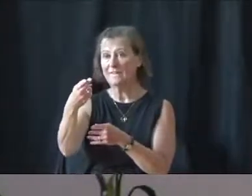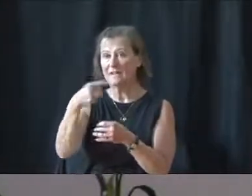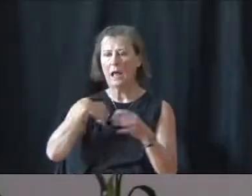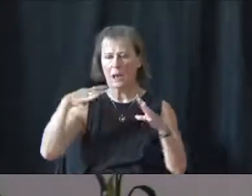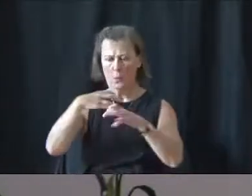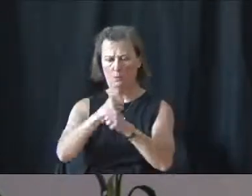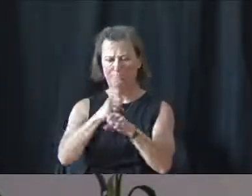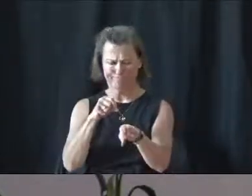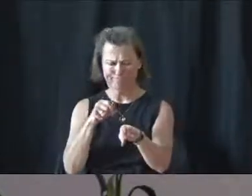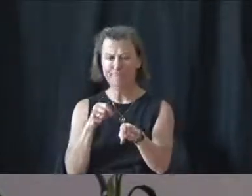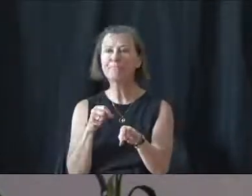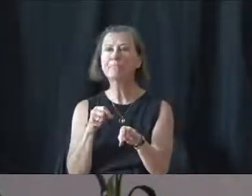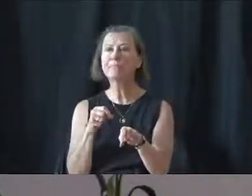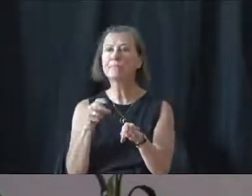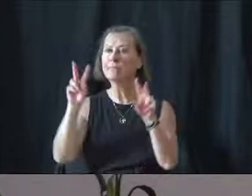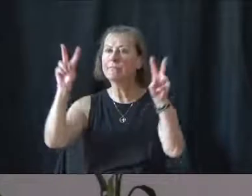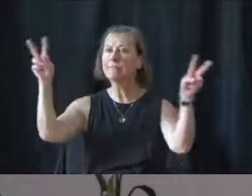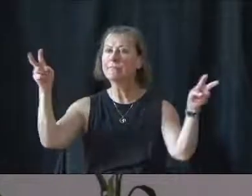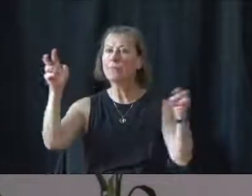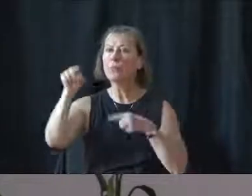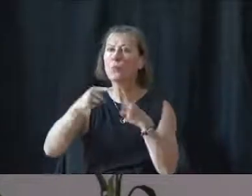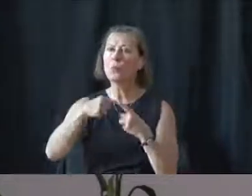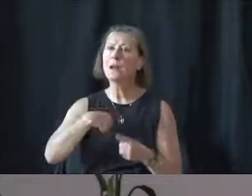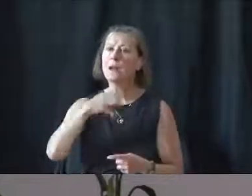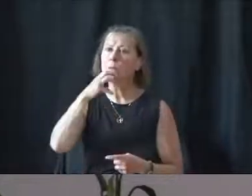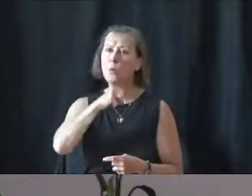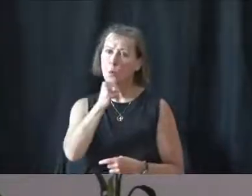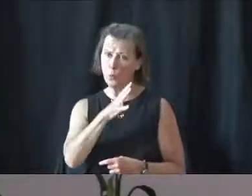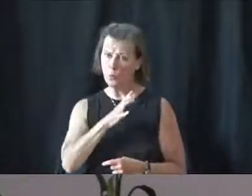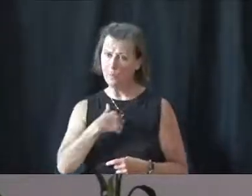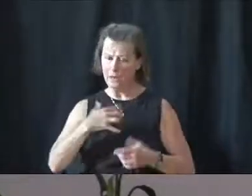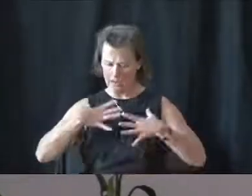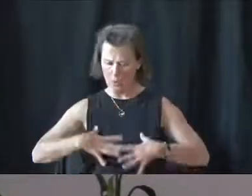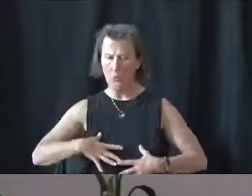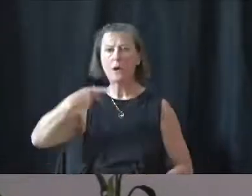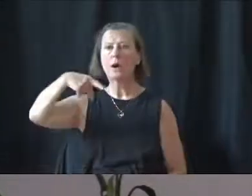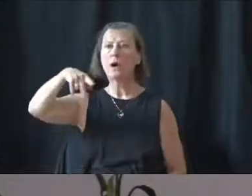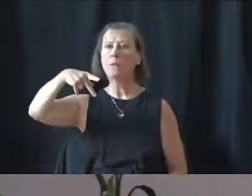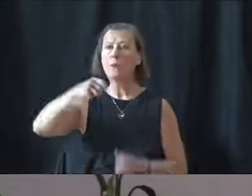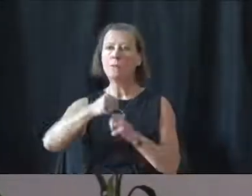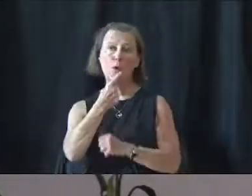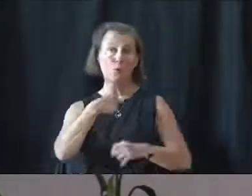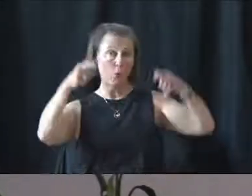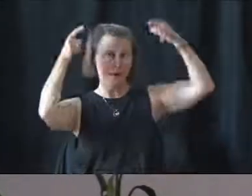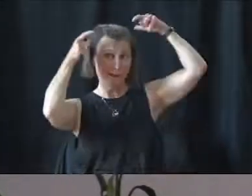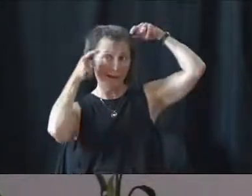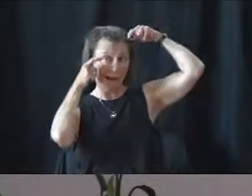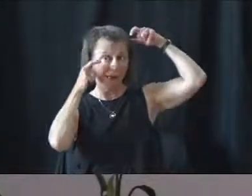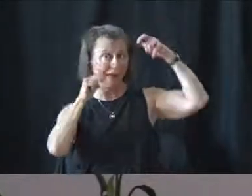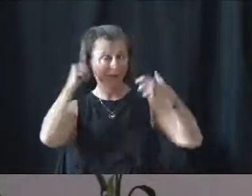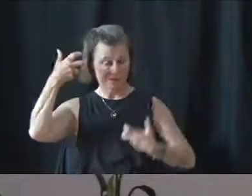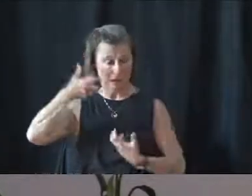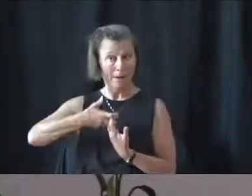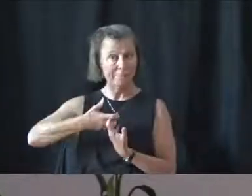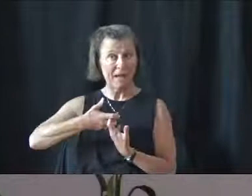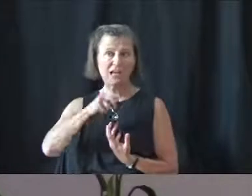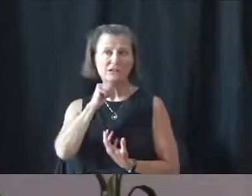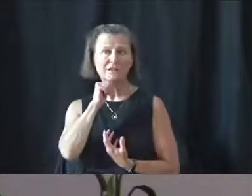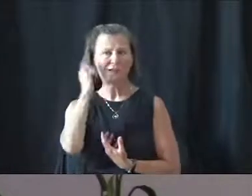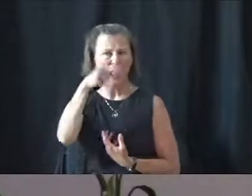says, "When I am an old woman, I shall wear purple, with a red hat that doesn't go and doesn't suit